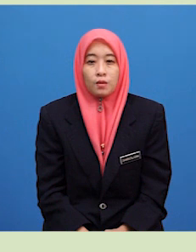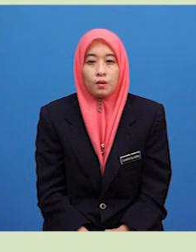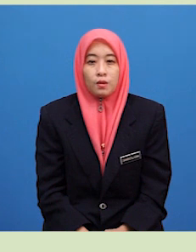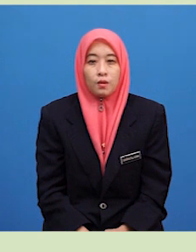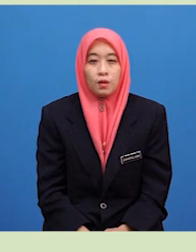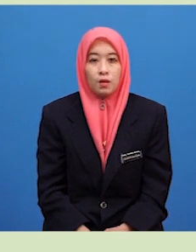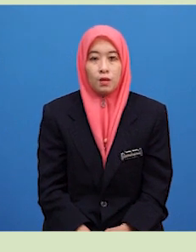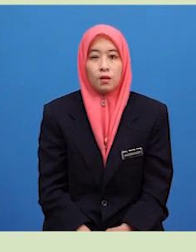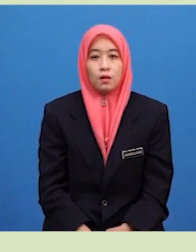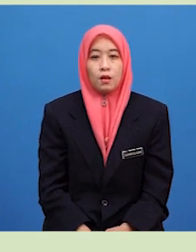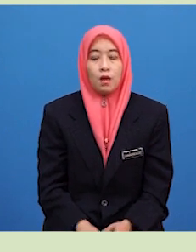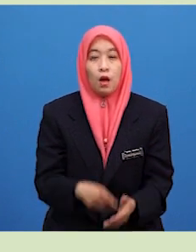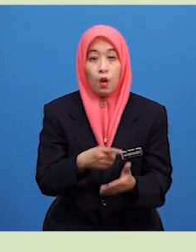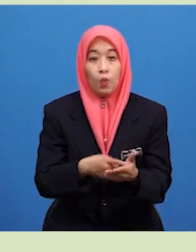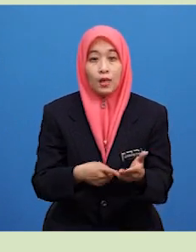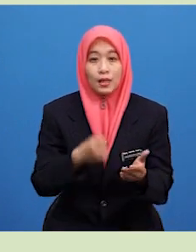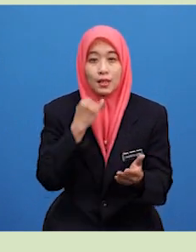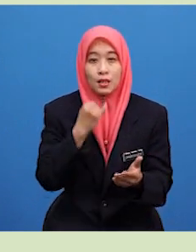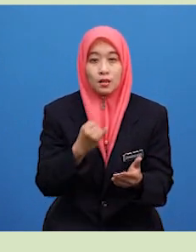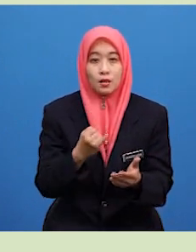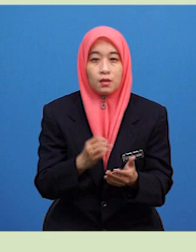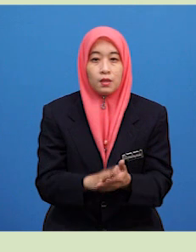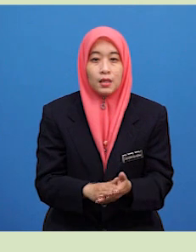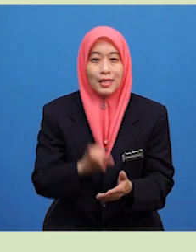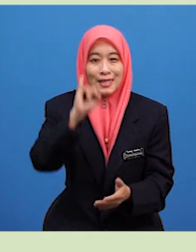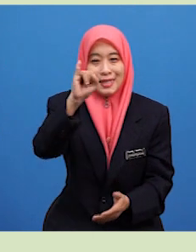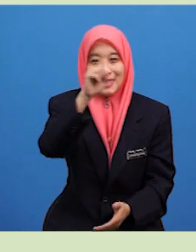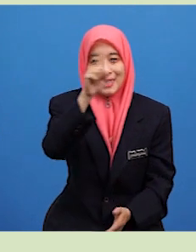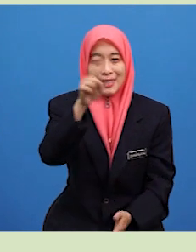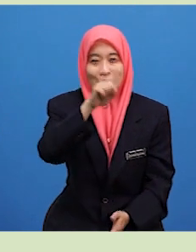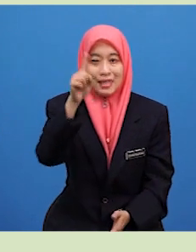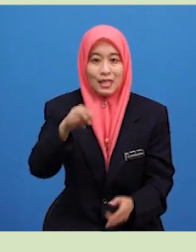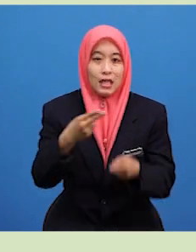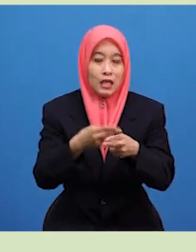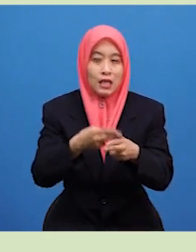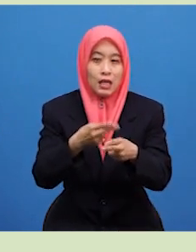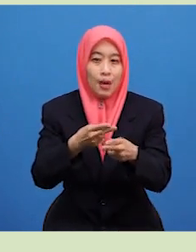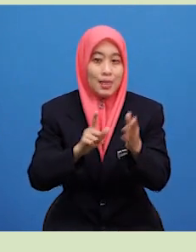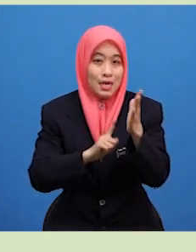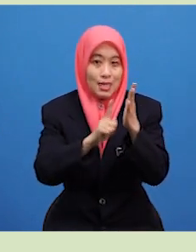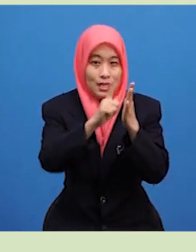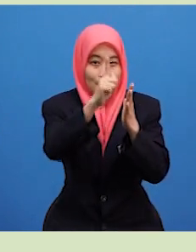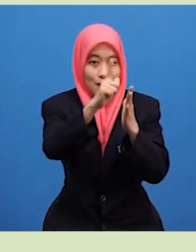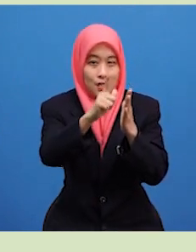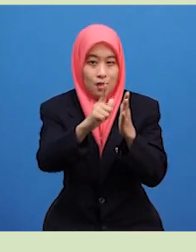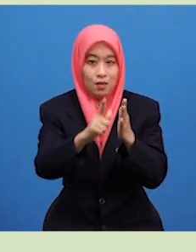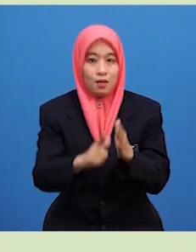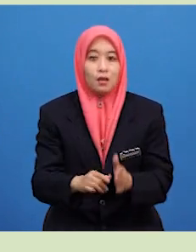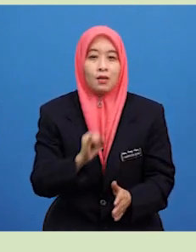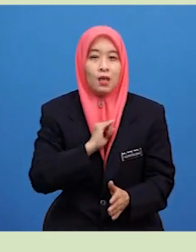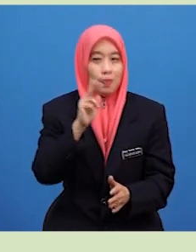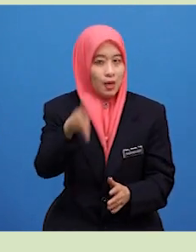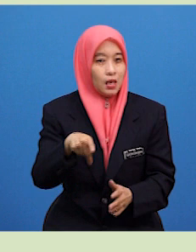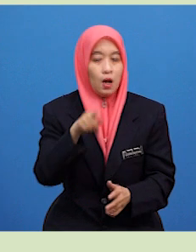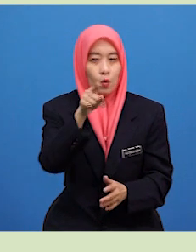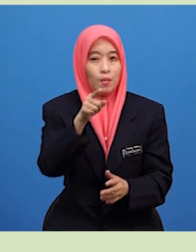The lizard's name is Izzy. Did you get it right? I'm sure you